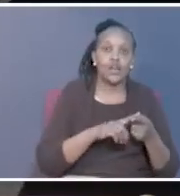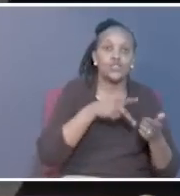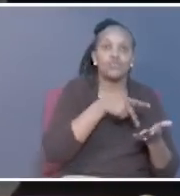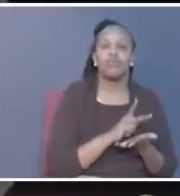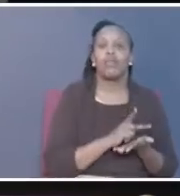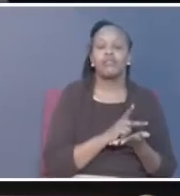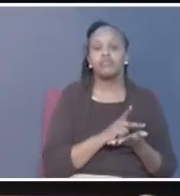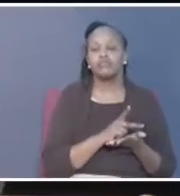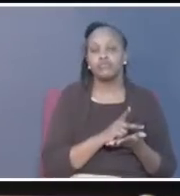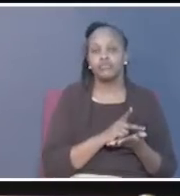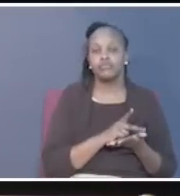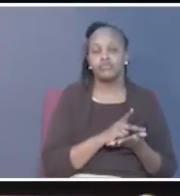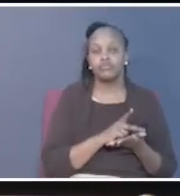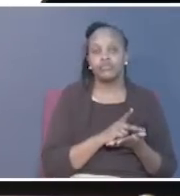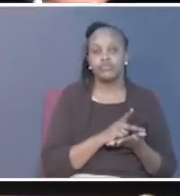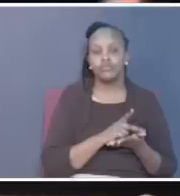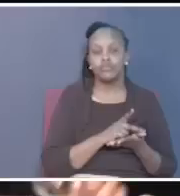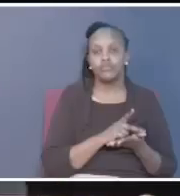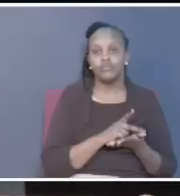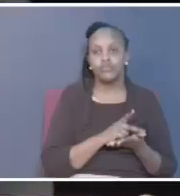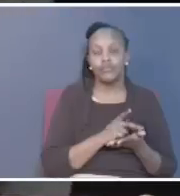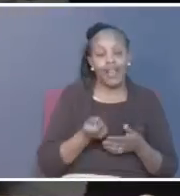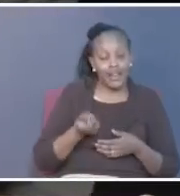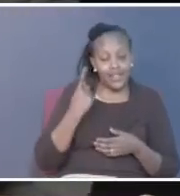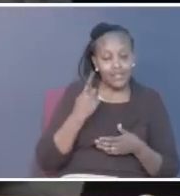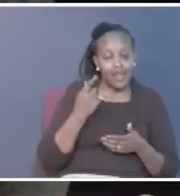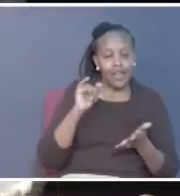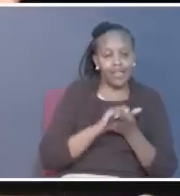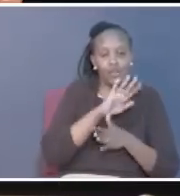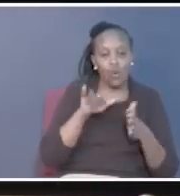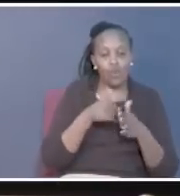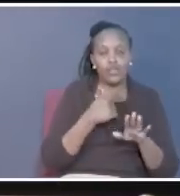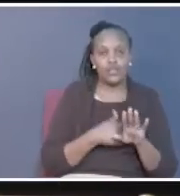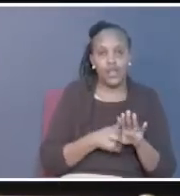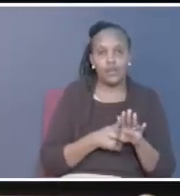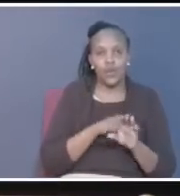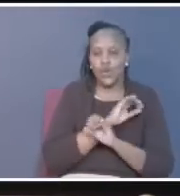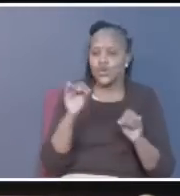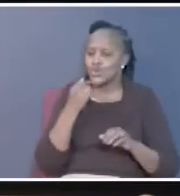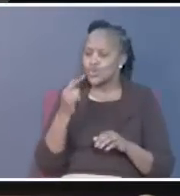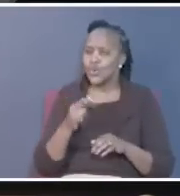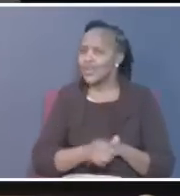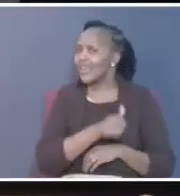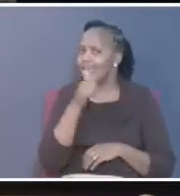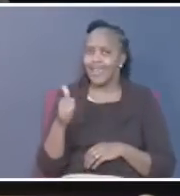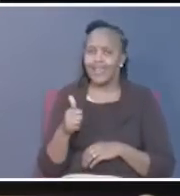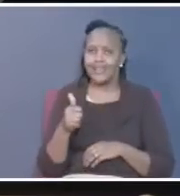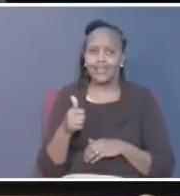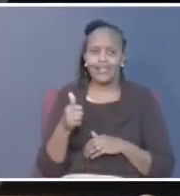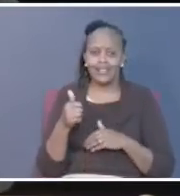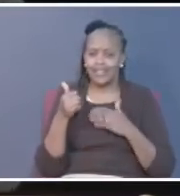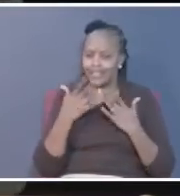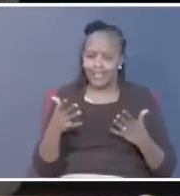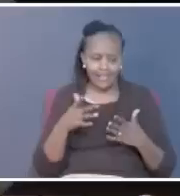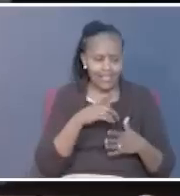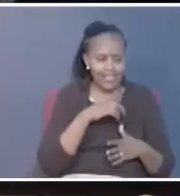bills. Notice that all this time, we're not told any word that this man who had been